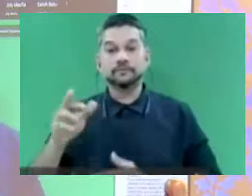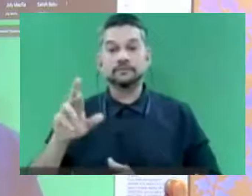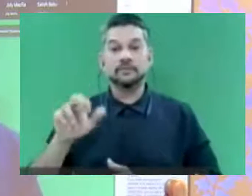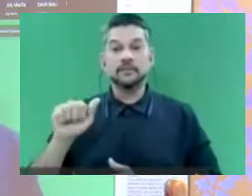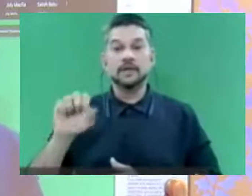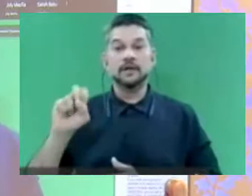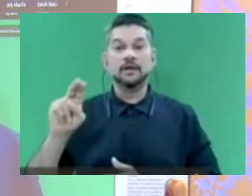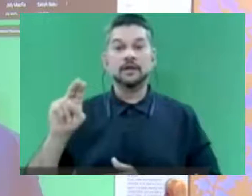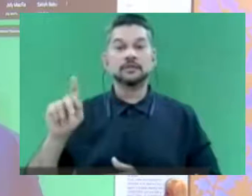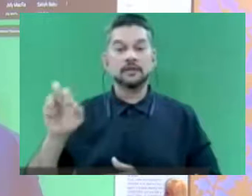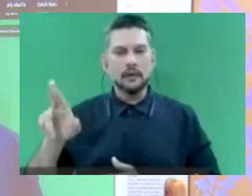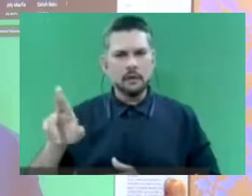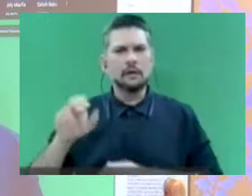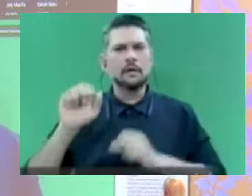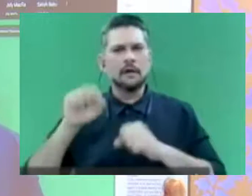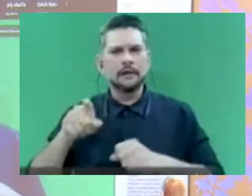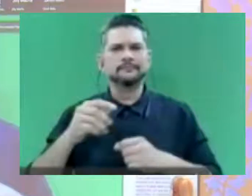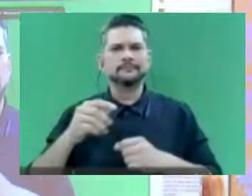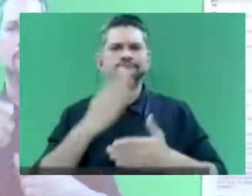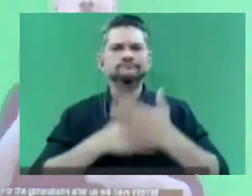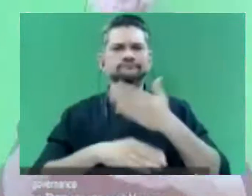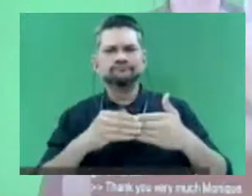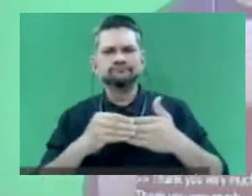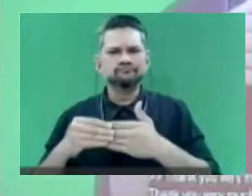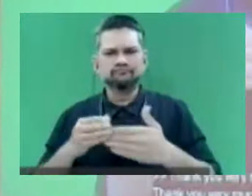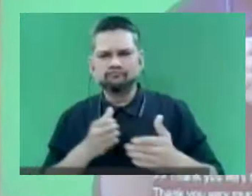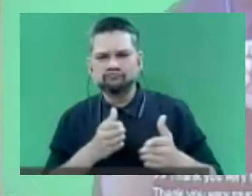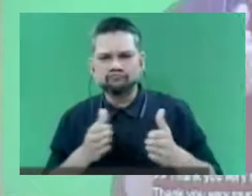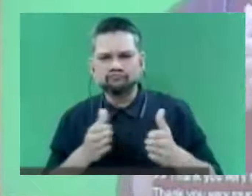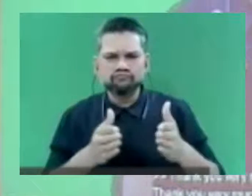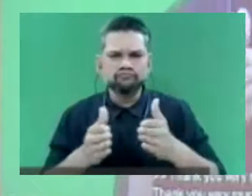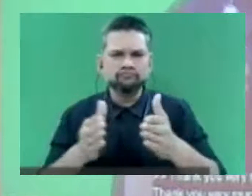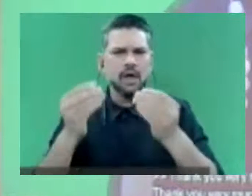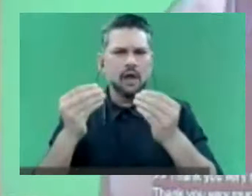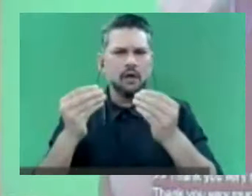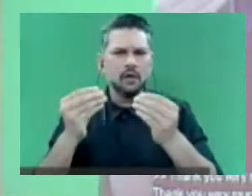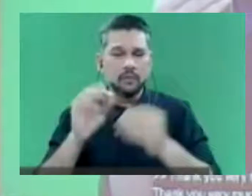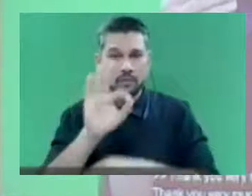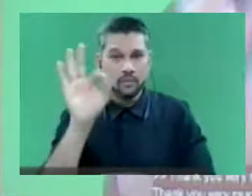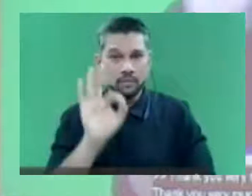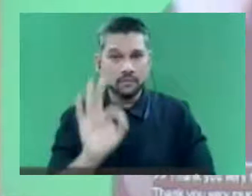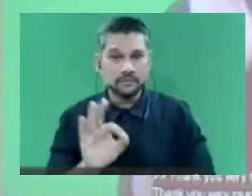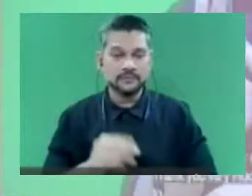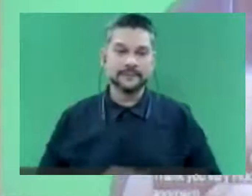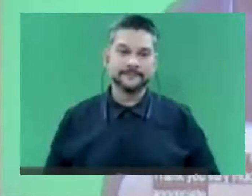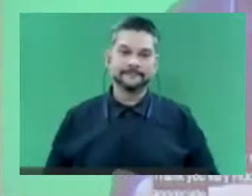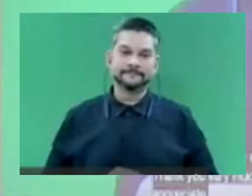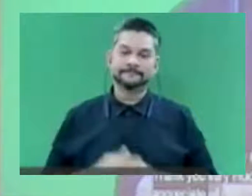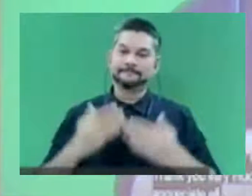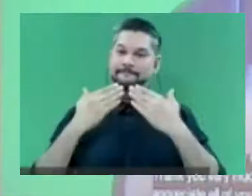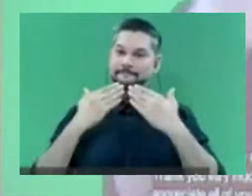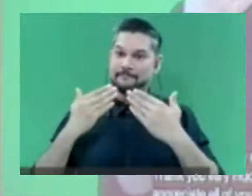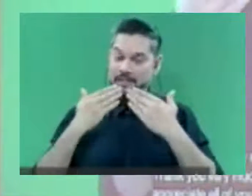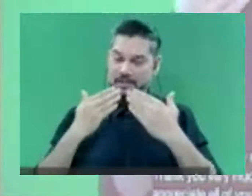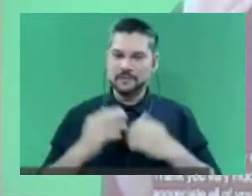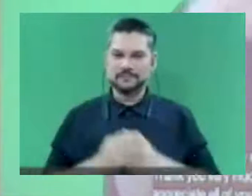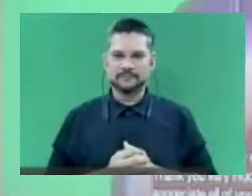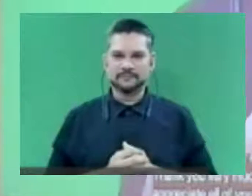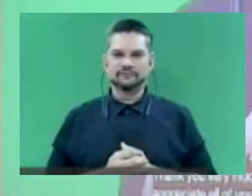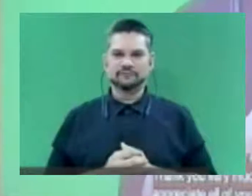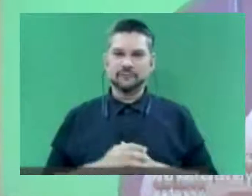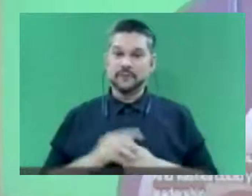disability leadership? Thank you very much, Gunela. Firstly, I would like to appreciate all of you who just